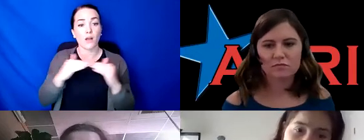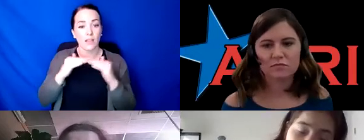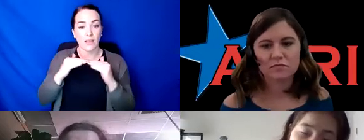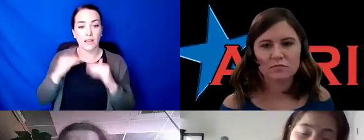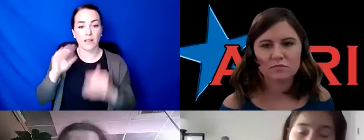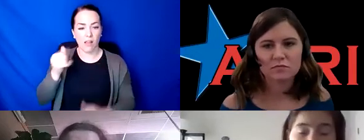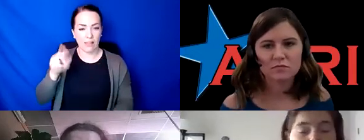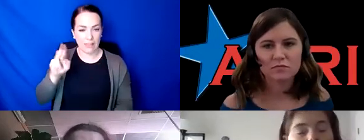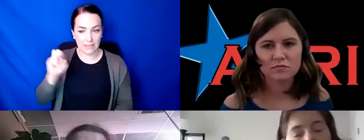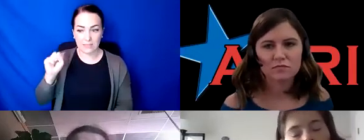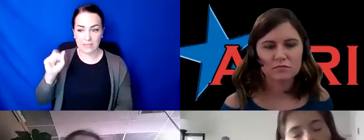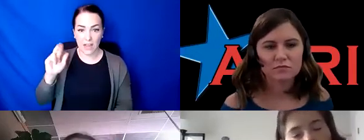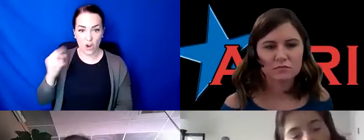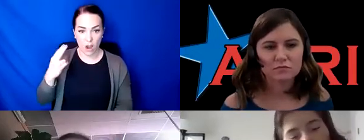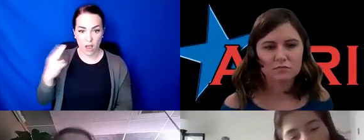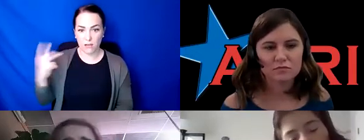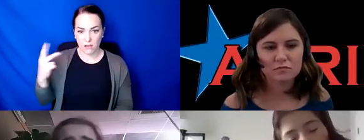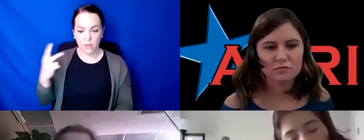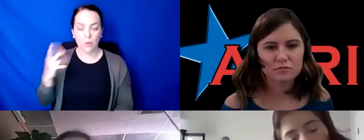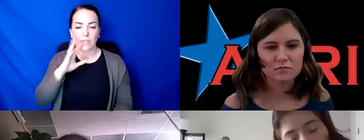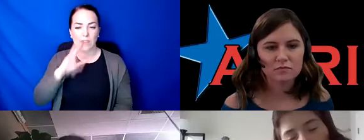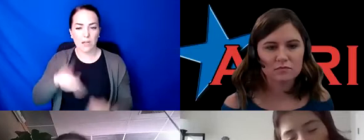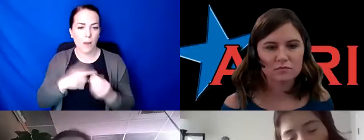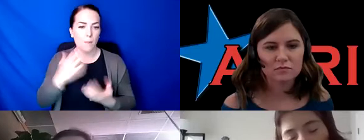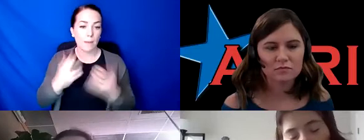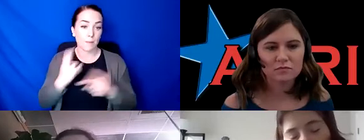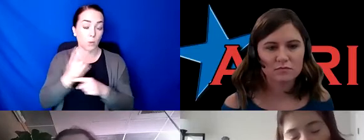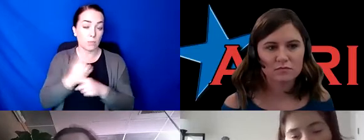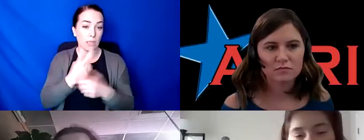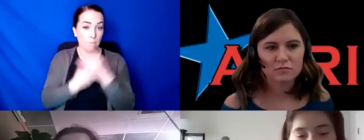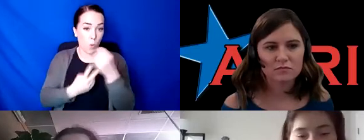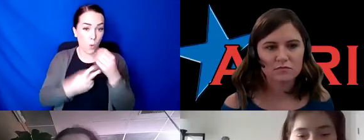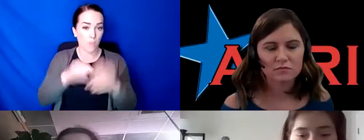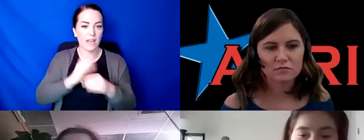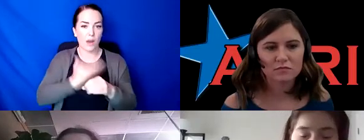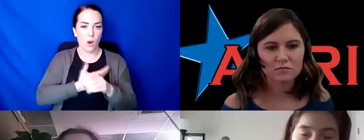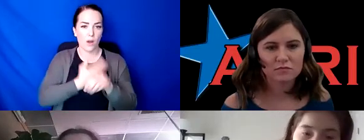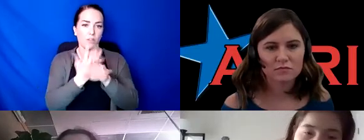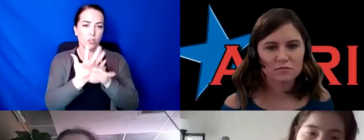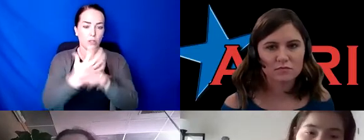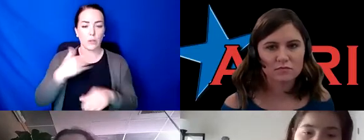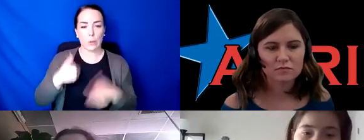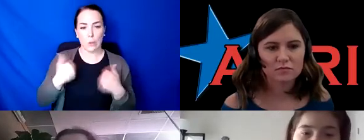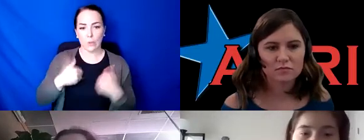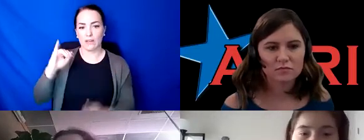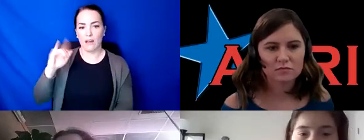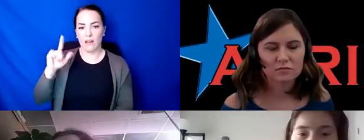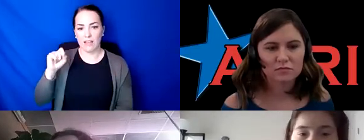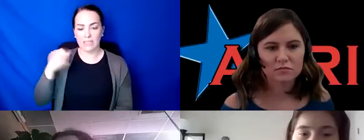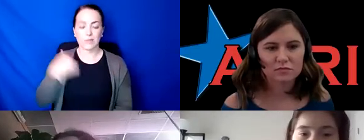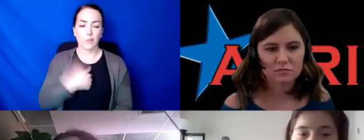is we've talked about using both, in our virtual youth ILSs, we've talked about both person